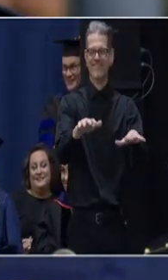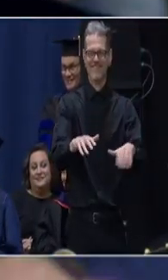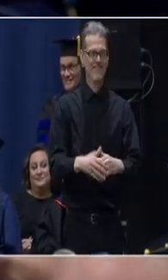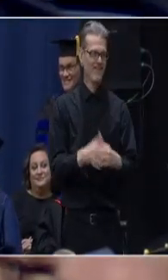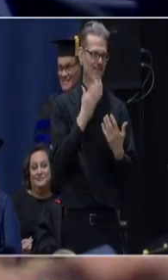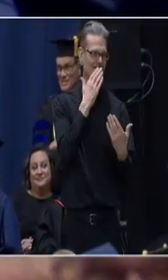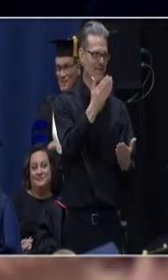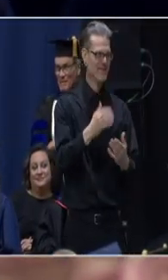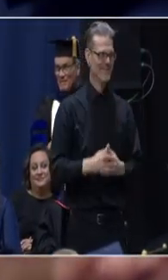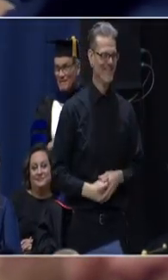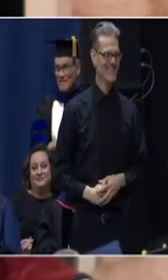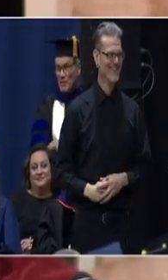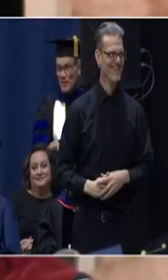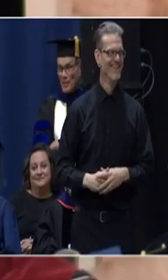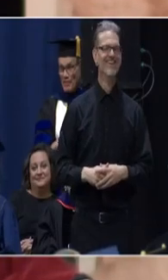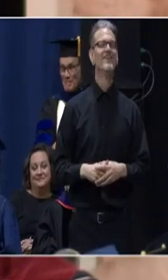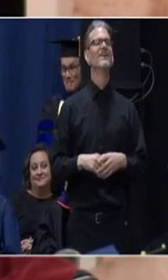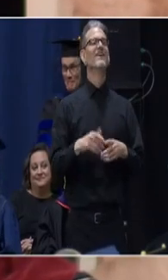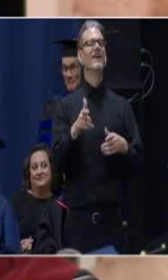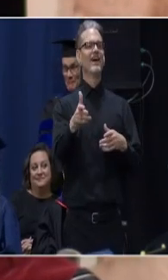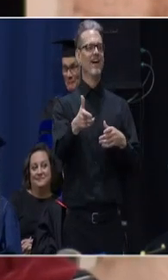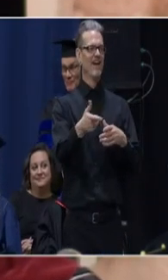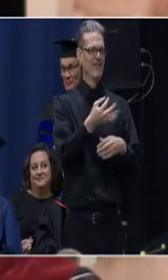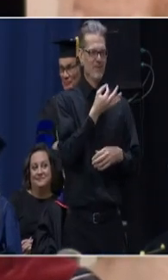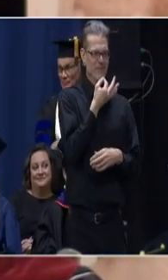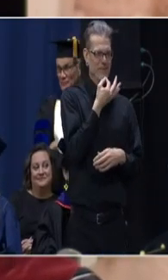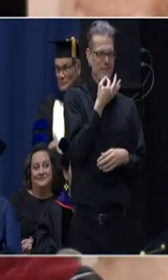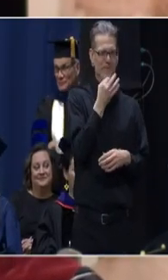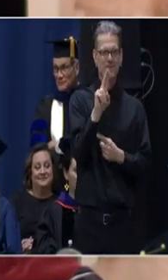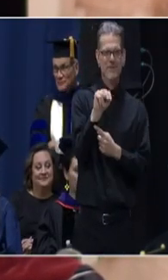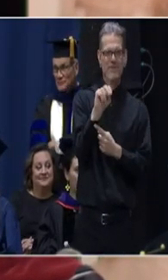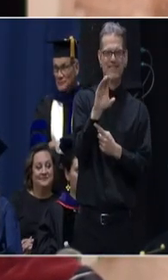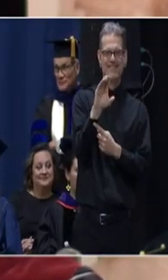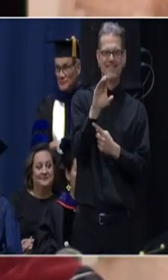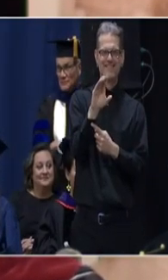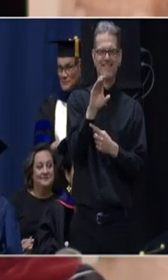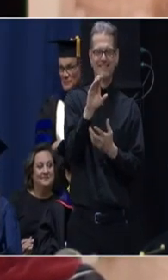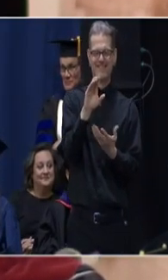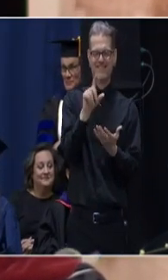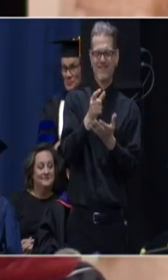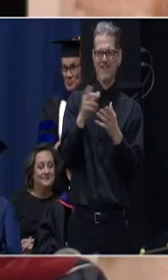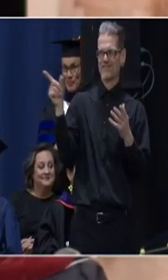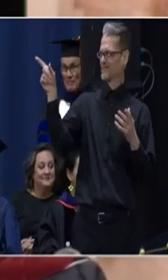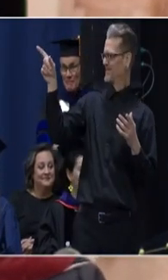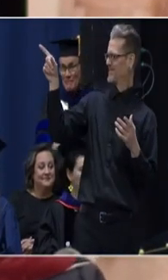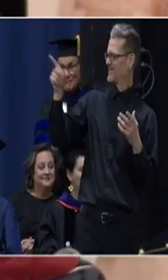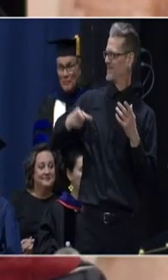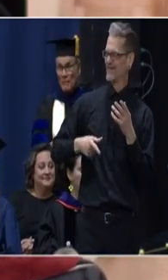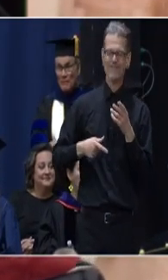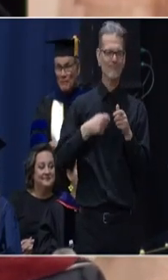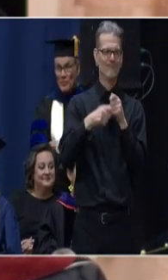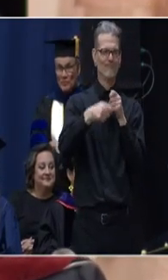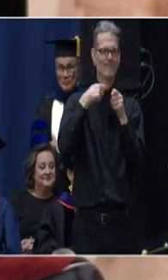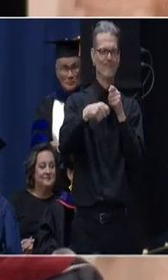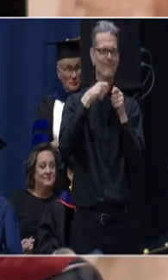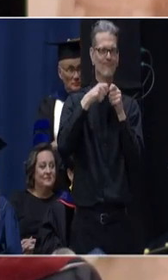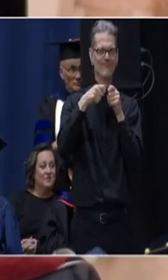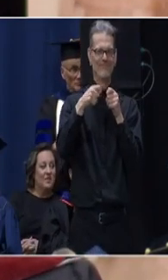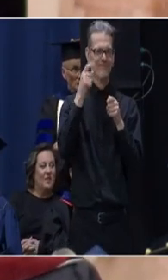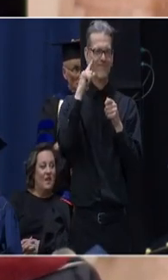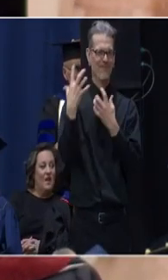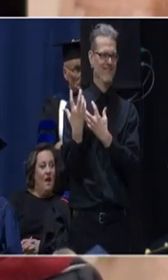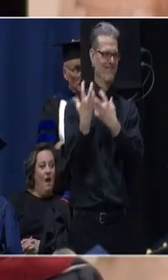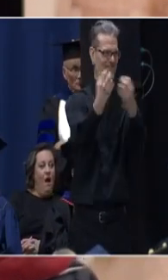Thank you. So in just a moment, UNC's Graduate Brass Quintet will perform the recessional. Will the